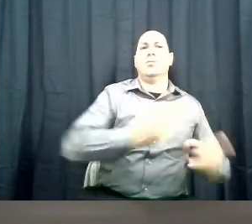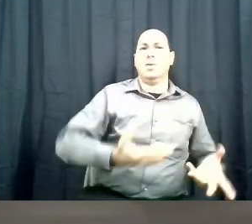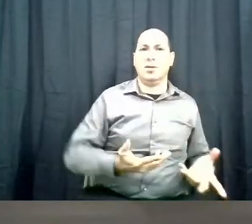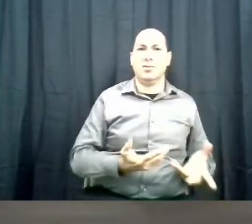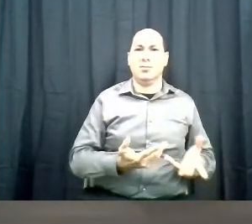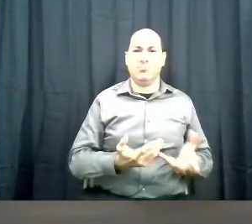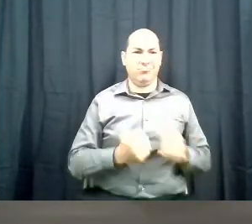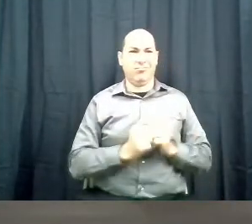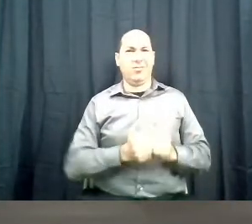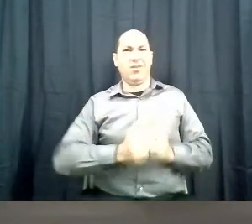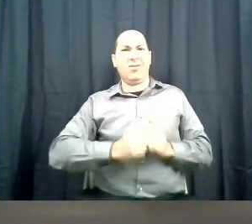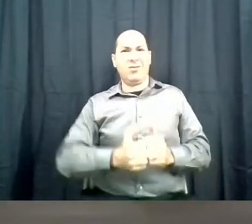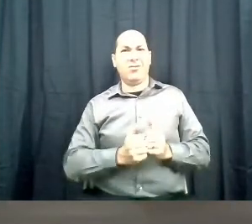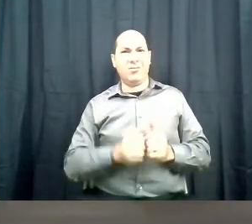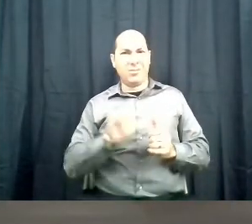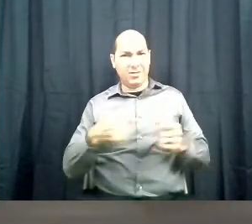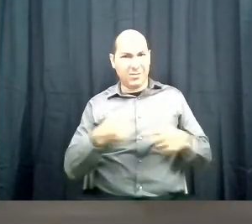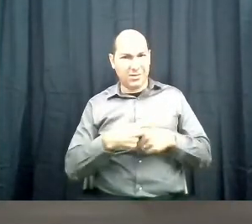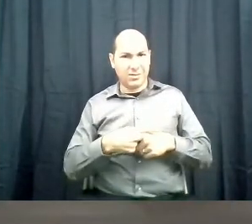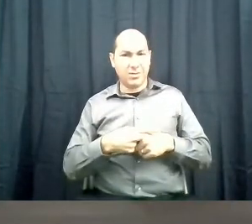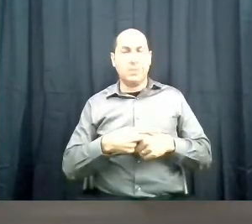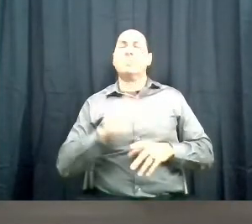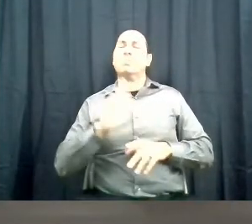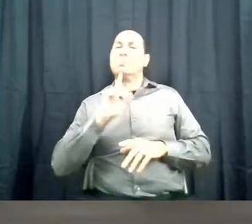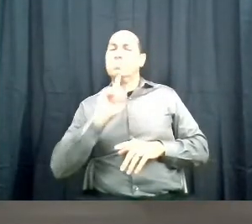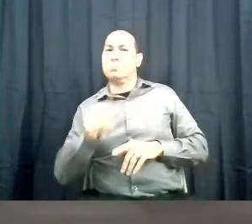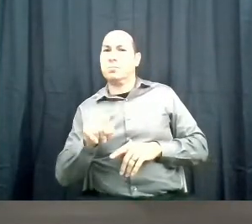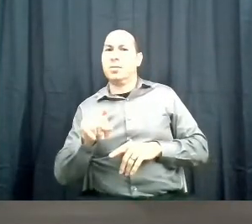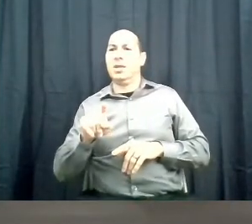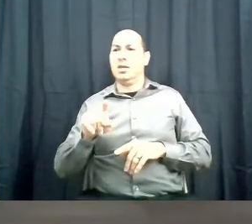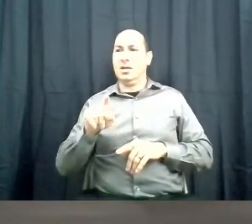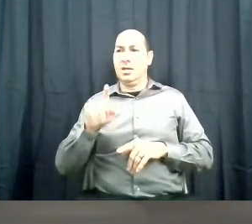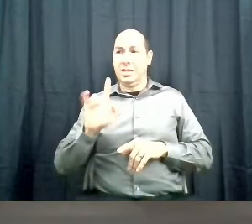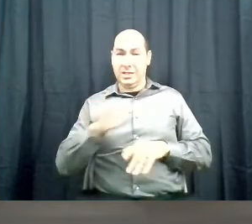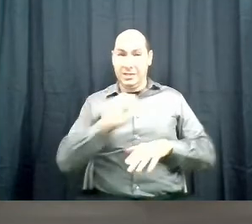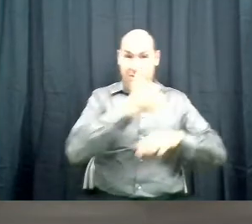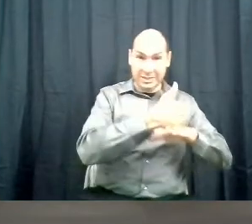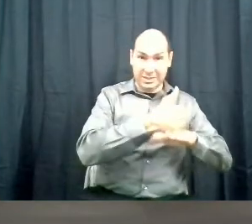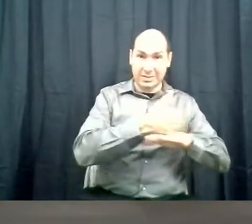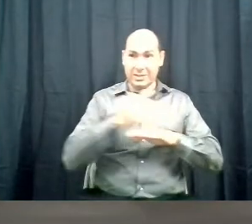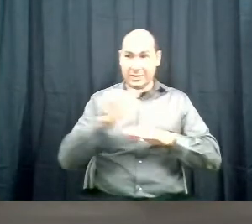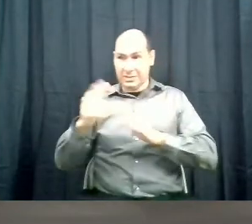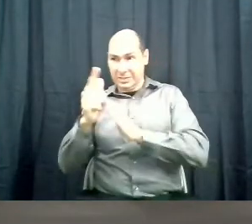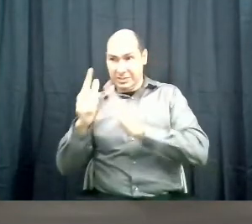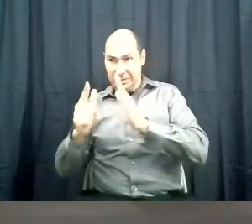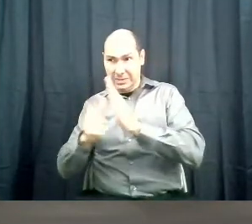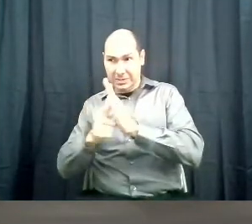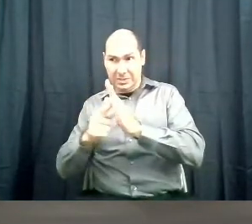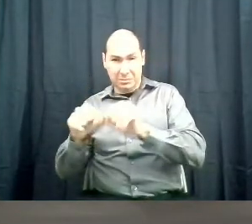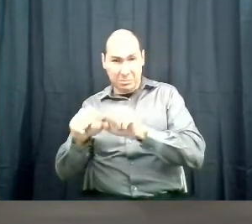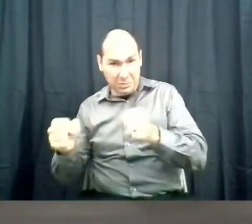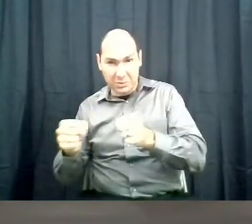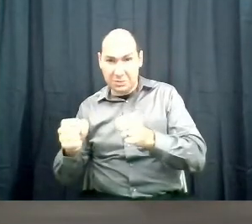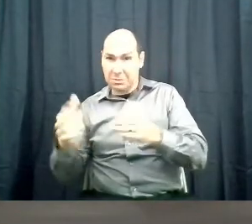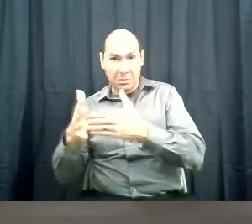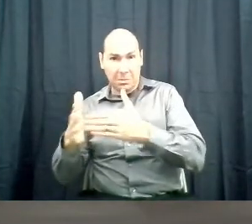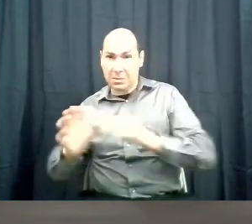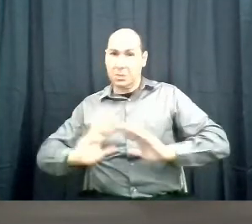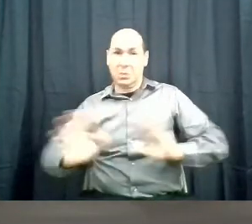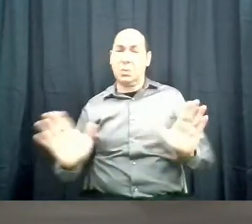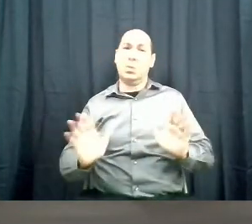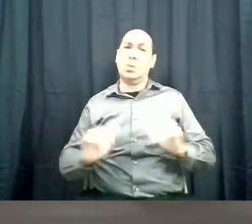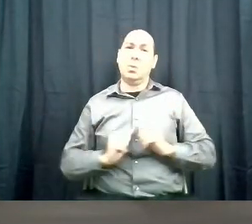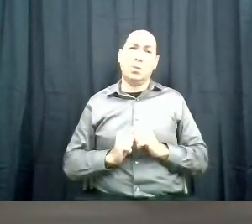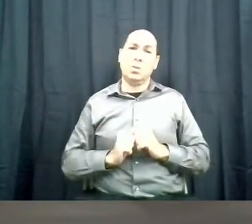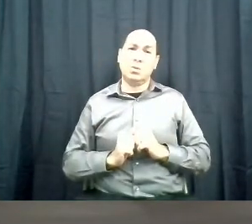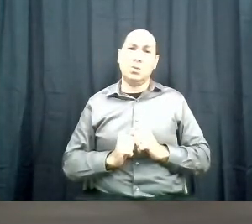prices not a violation of PROMESA 204B? You also have fiscal plan determined market prices for energy. Does having predetermined